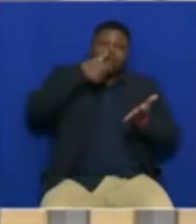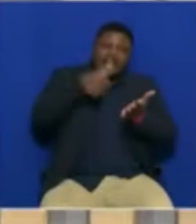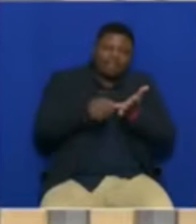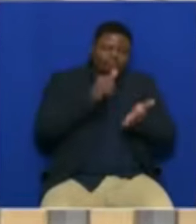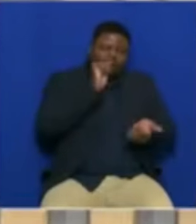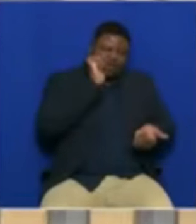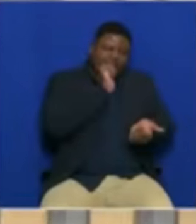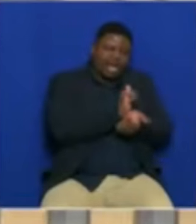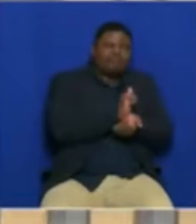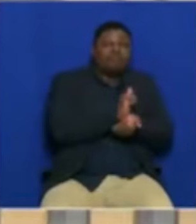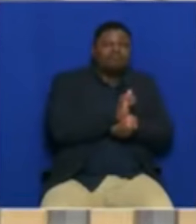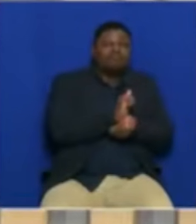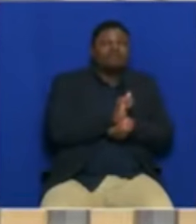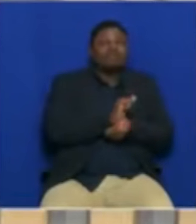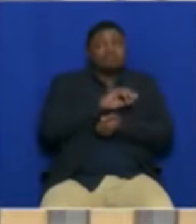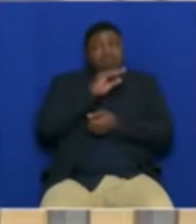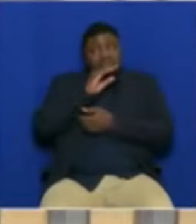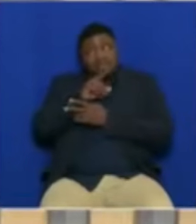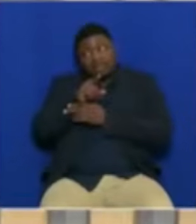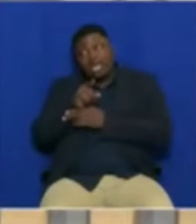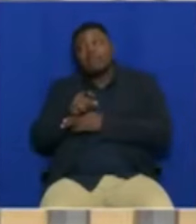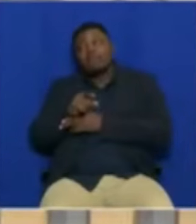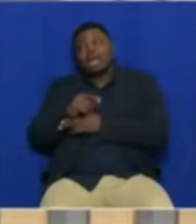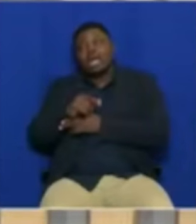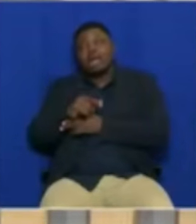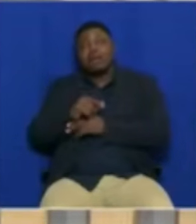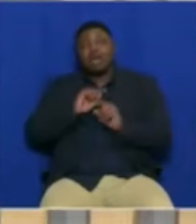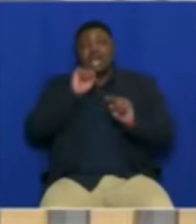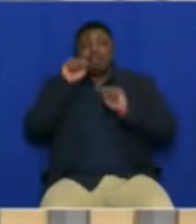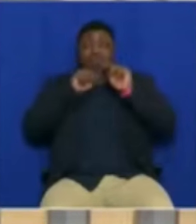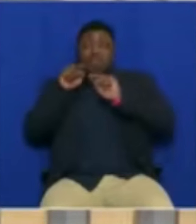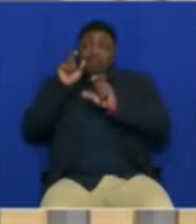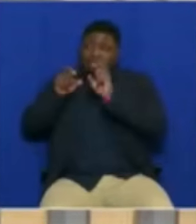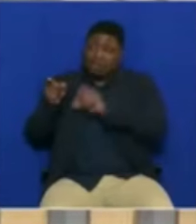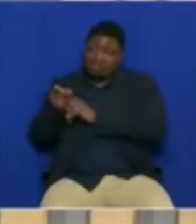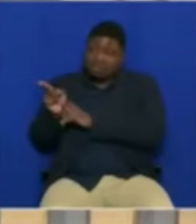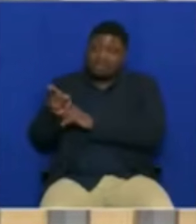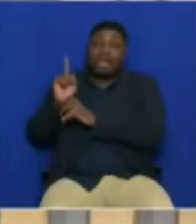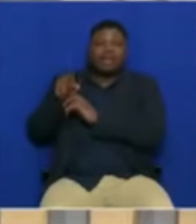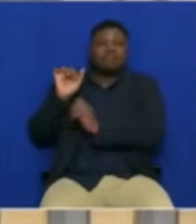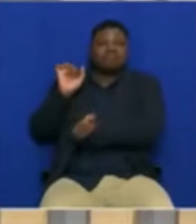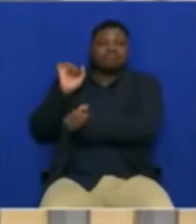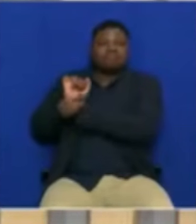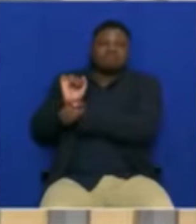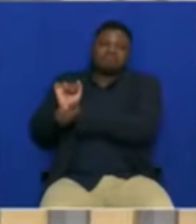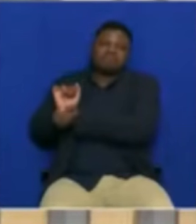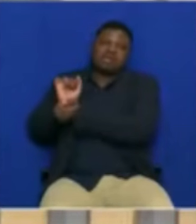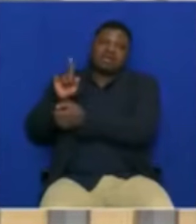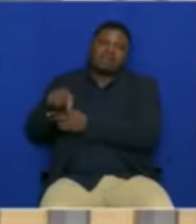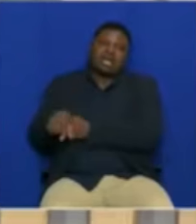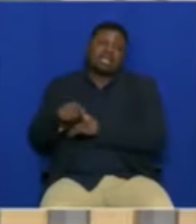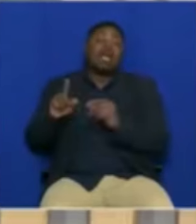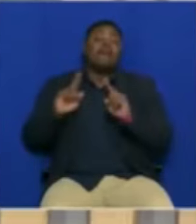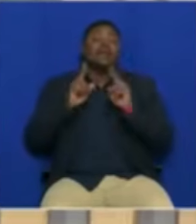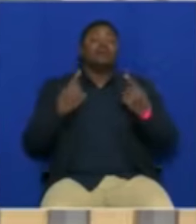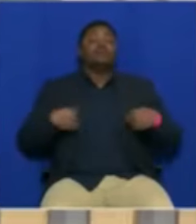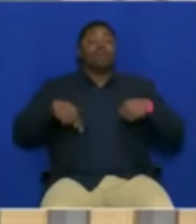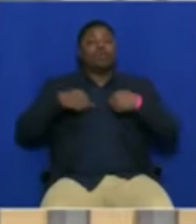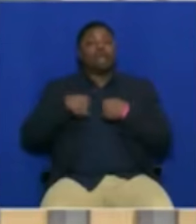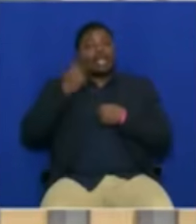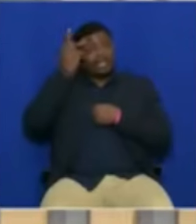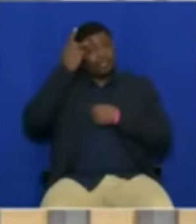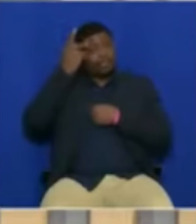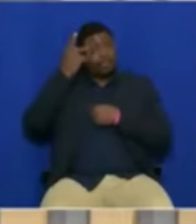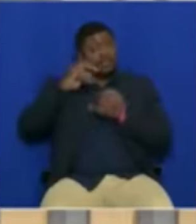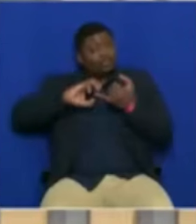Commissioners, we try to do whatever we do in a professional way. Although we have a warrant of arrest, we don't